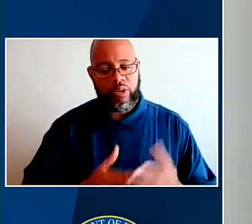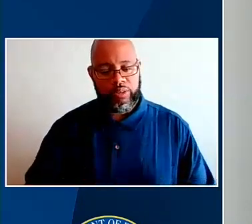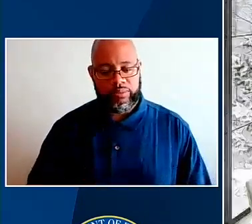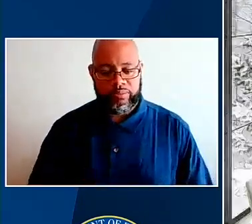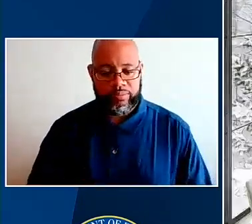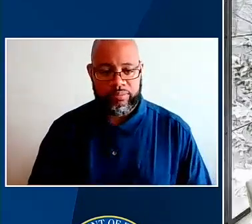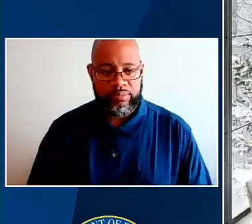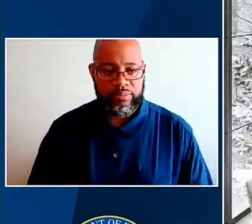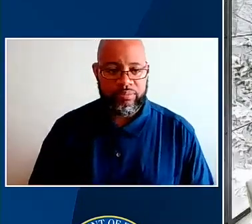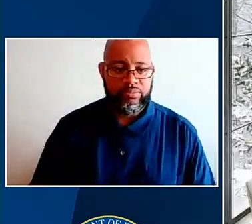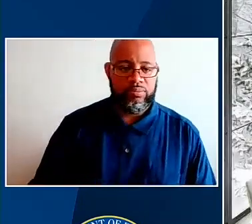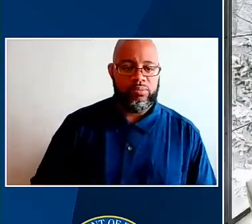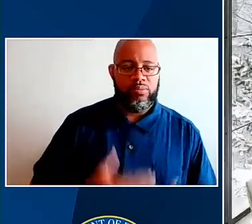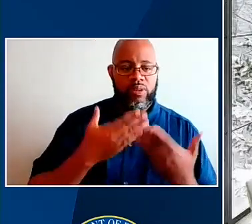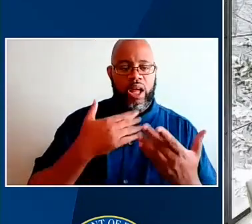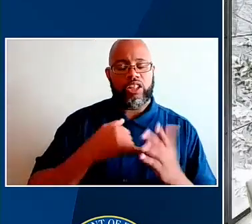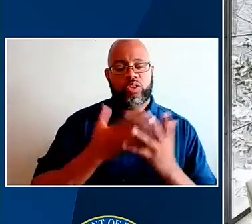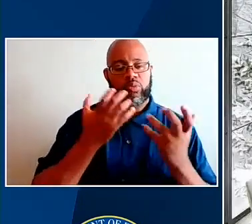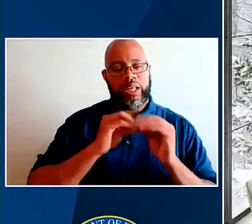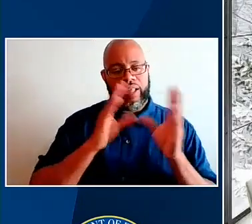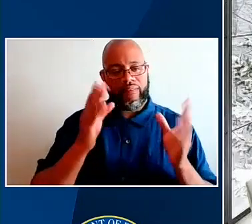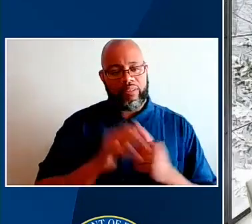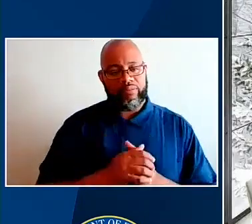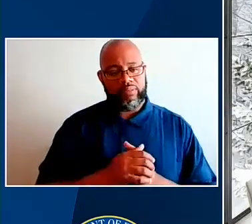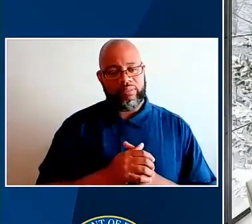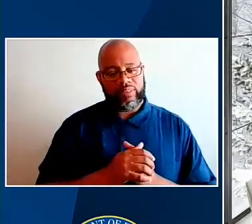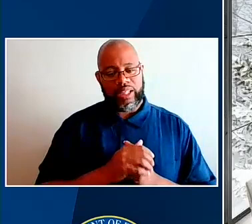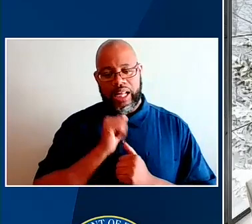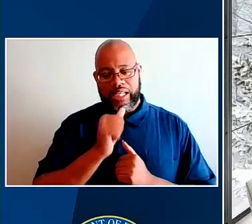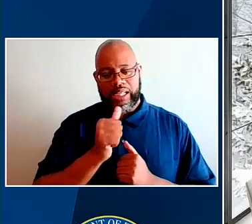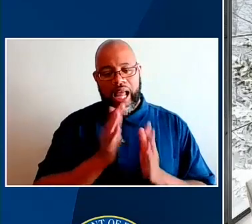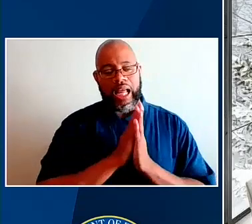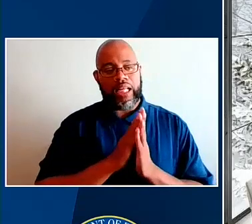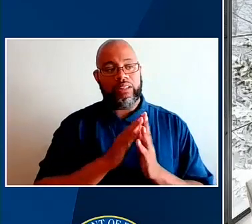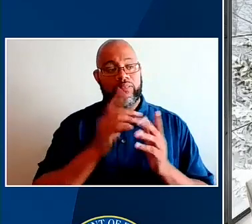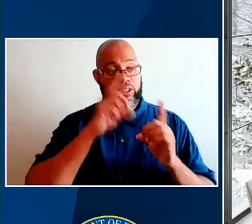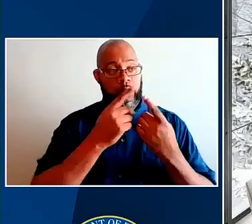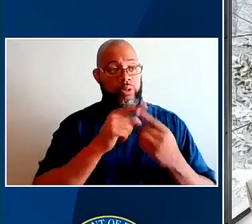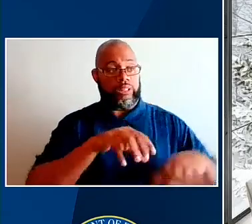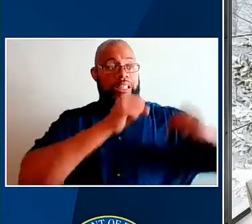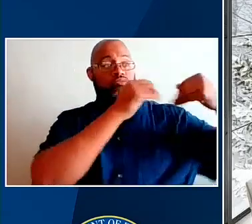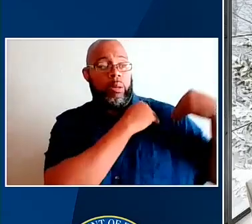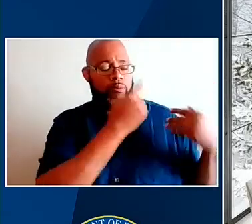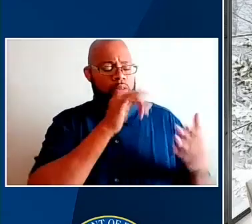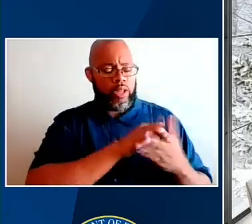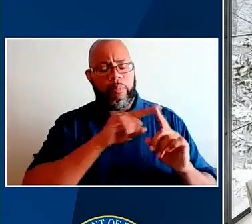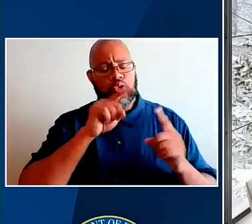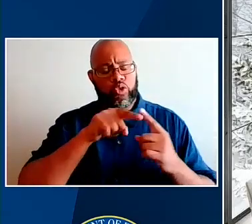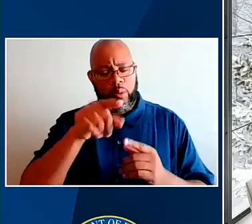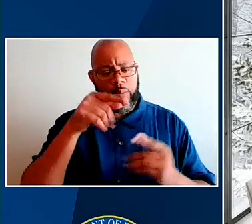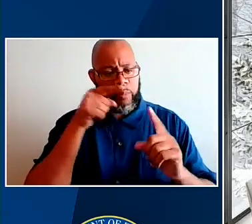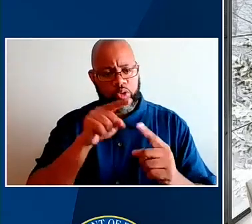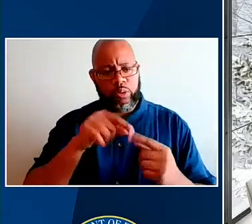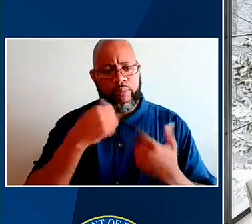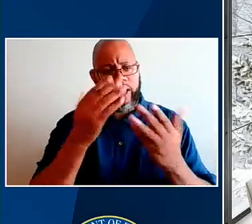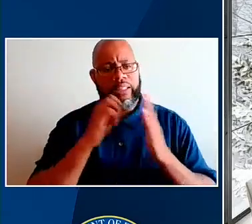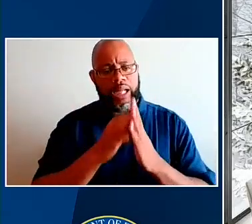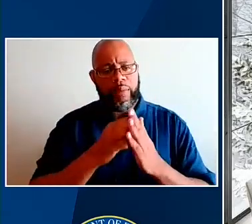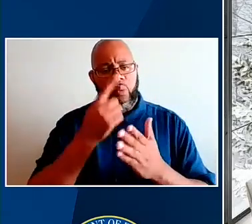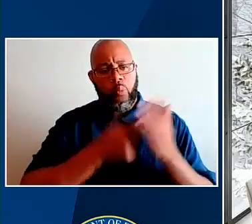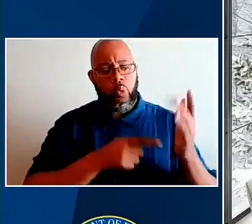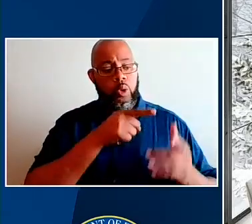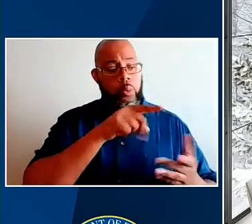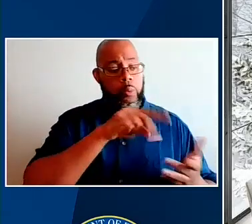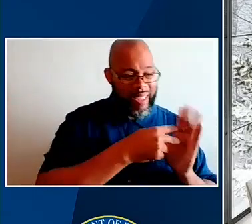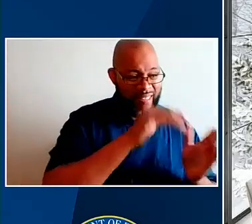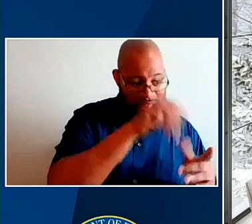No, thanks. I just want to clarify, I wasn't asking the department to take responsibility for this, but to your point, to provide examples of what you mean by